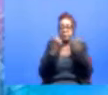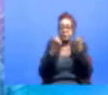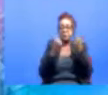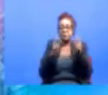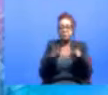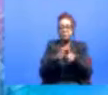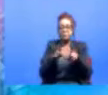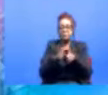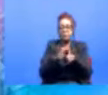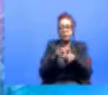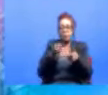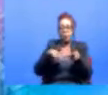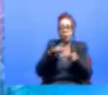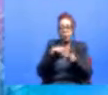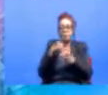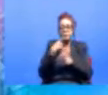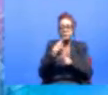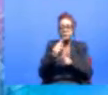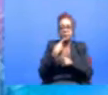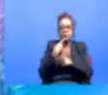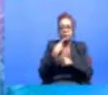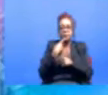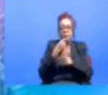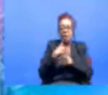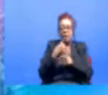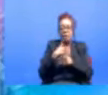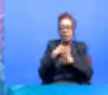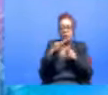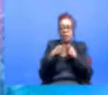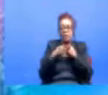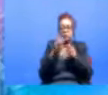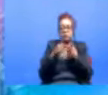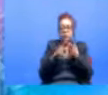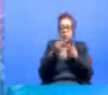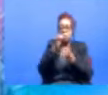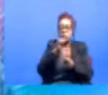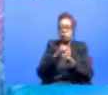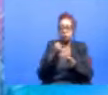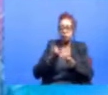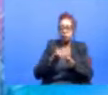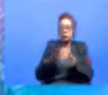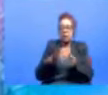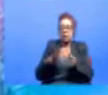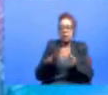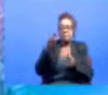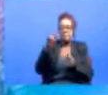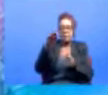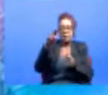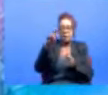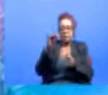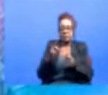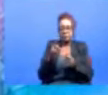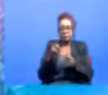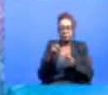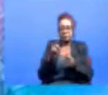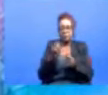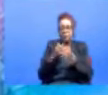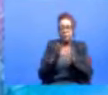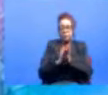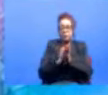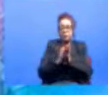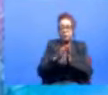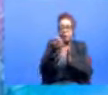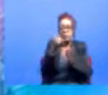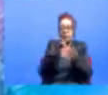fondly called. Rita leaves behind her 8-year-old daughter, Mia Malaika, and partner, Robert Nagila. Ruth